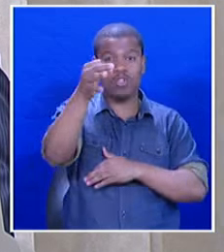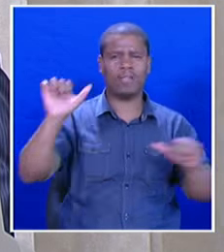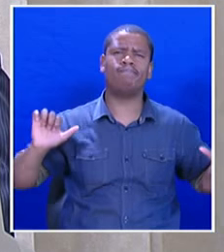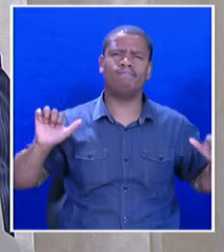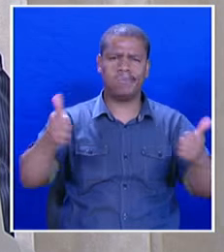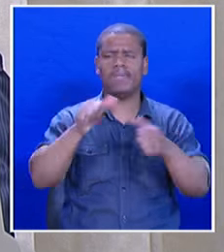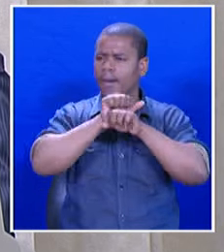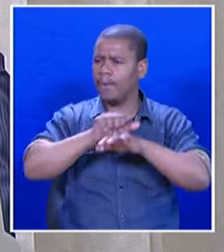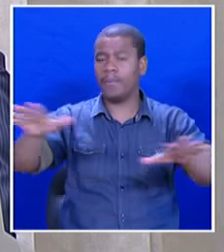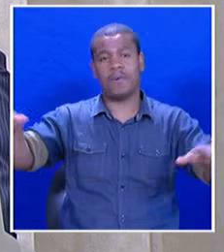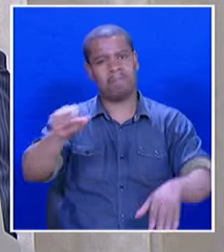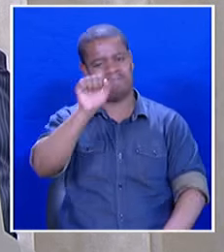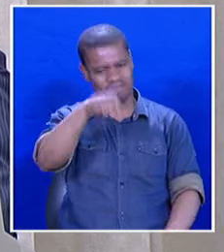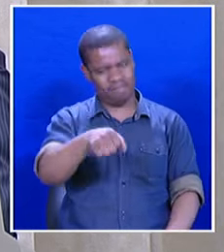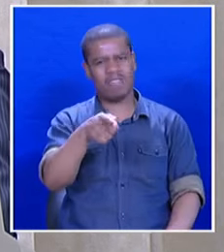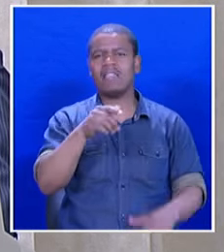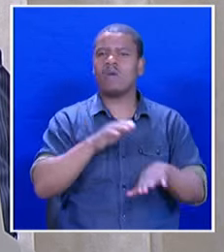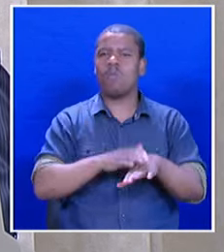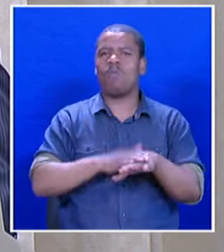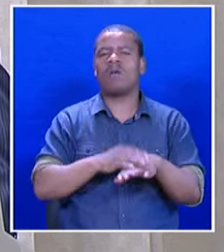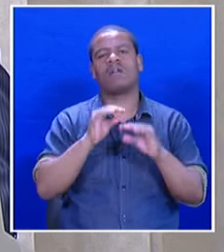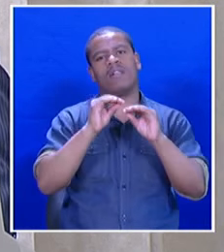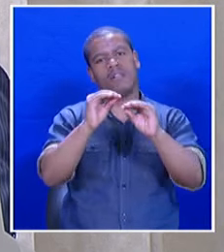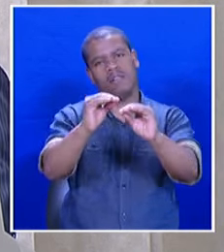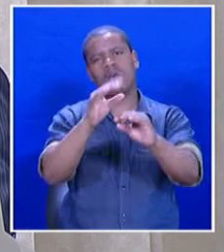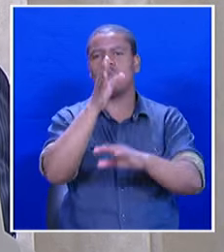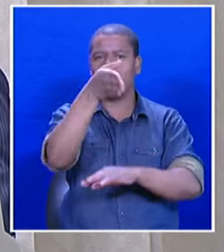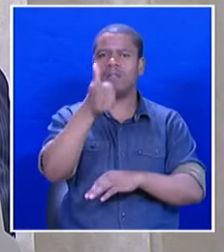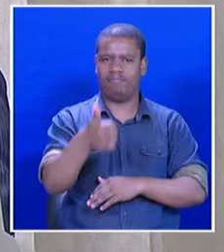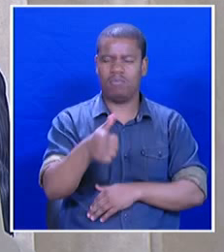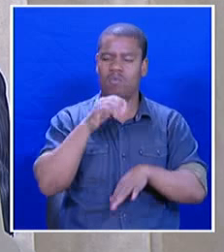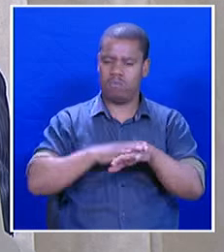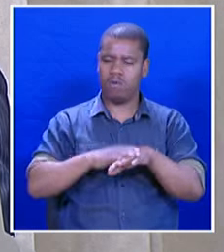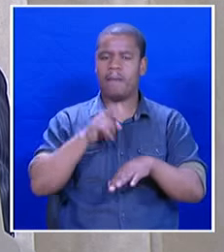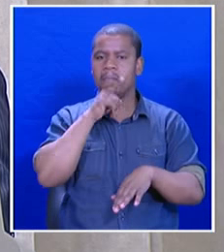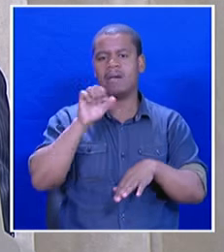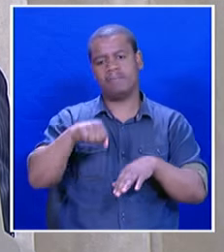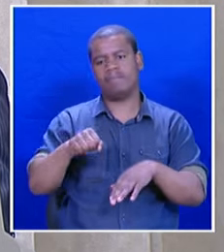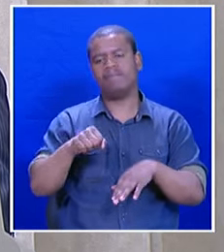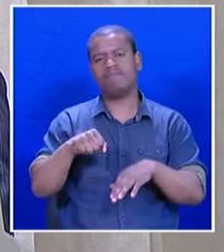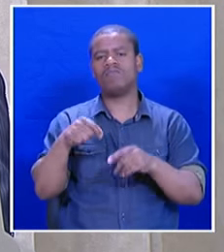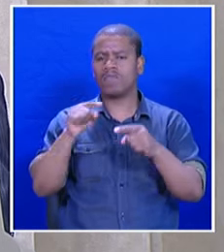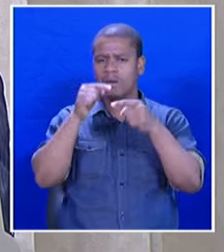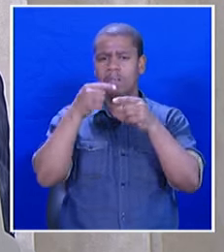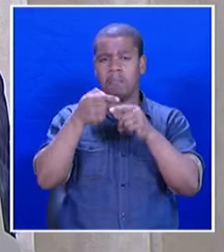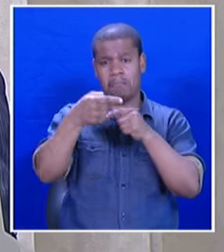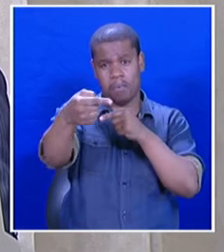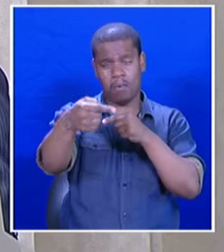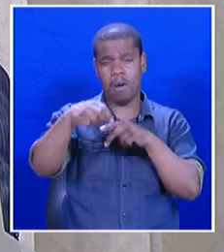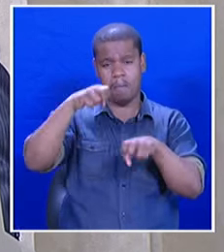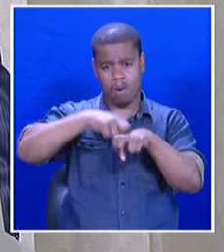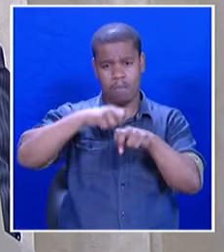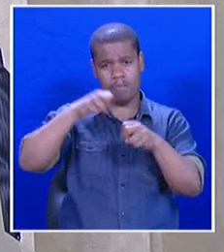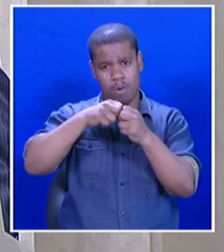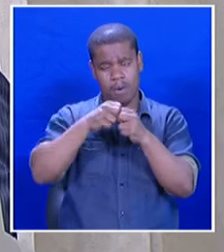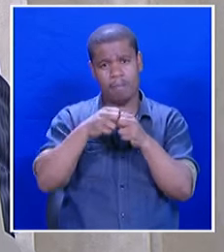This is work in progress, and as the challenges reared their heads, we were clear that this